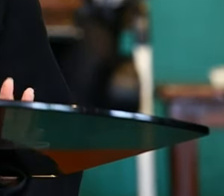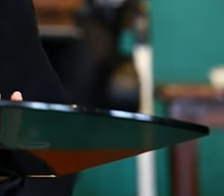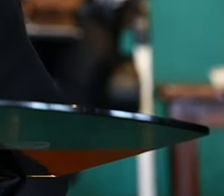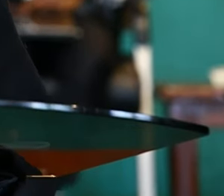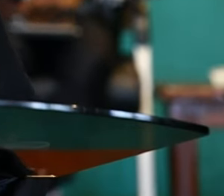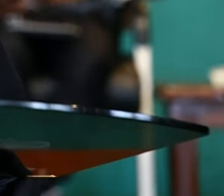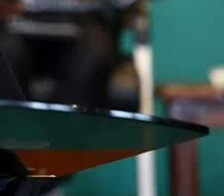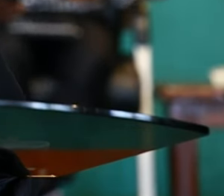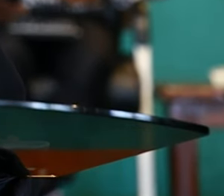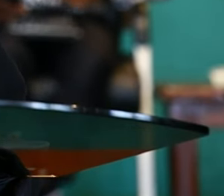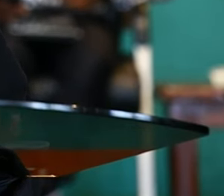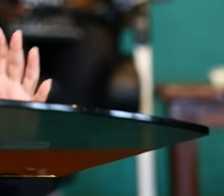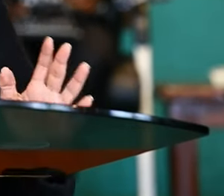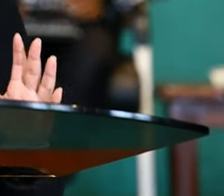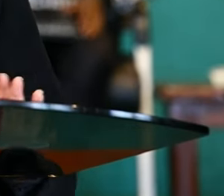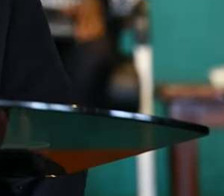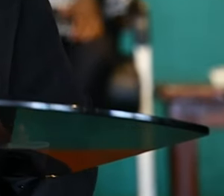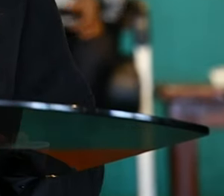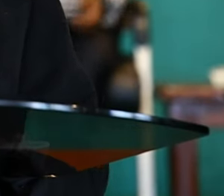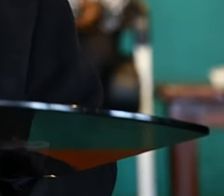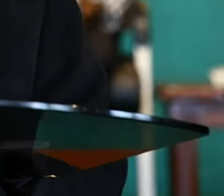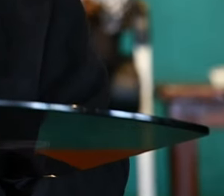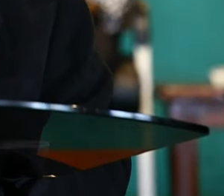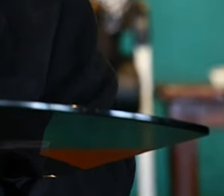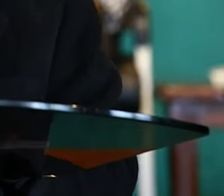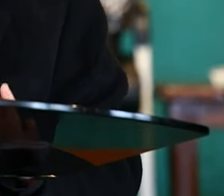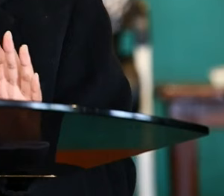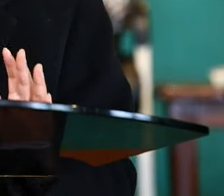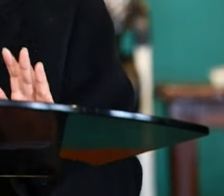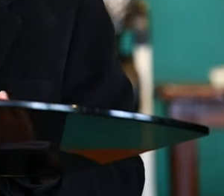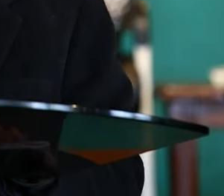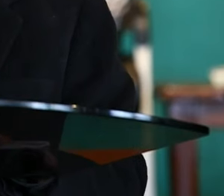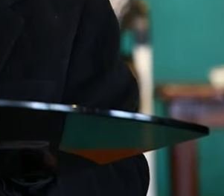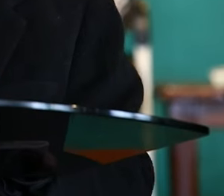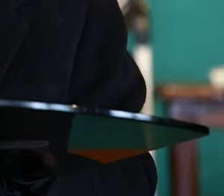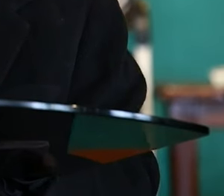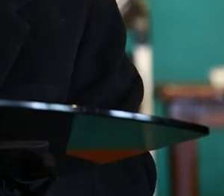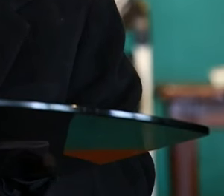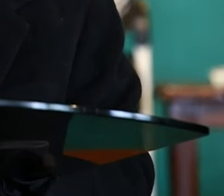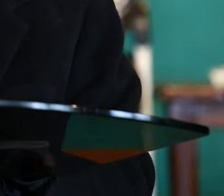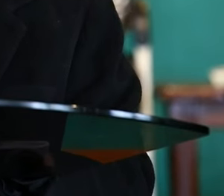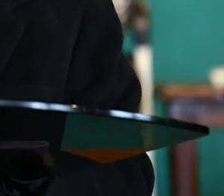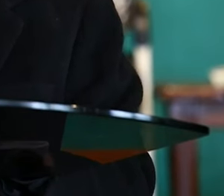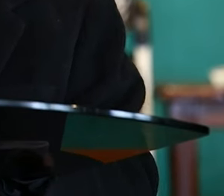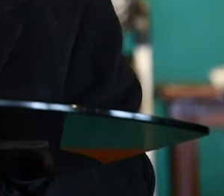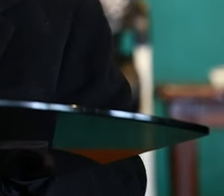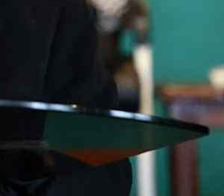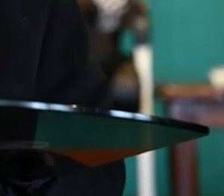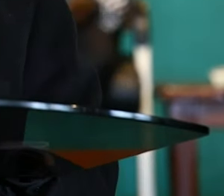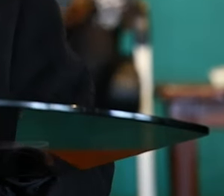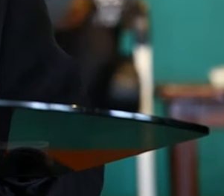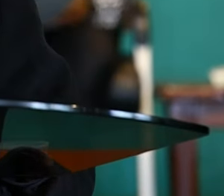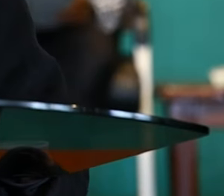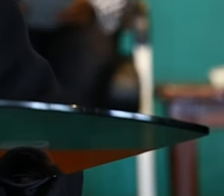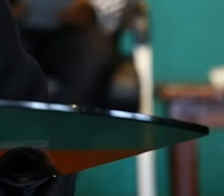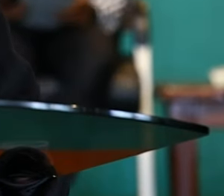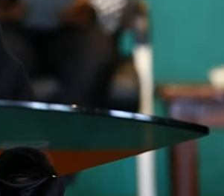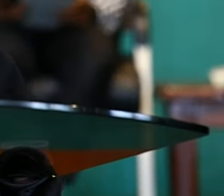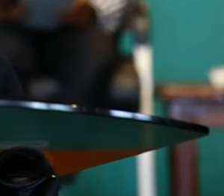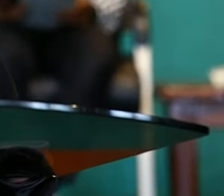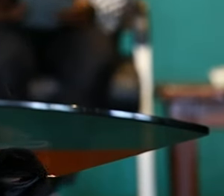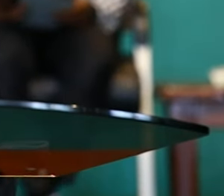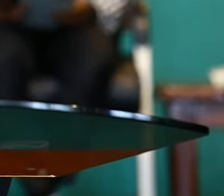wonderful teens teachers. On the sign language, we have Joyce, and on the orchestra, we have Subira playing the